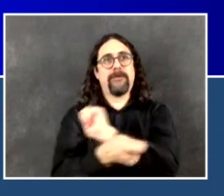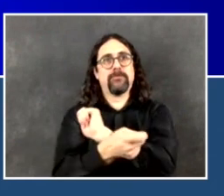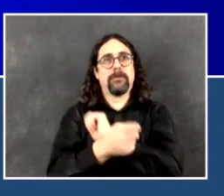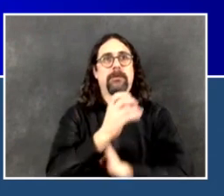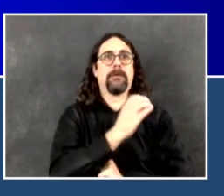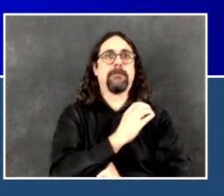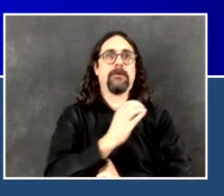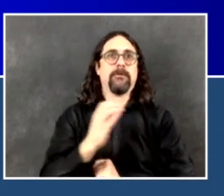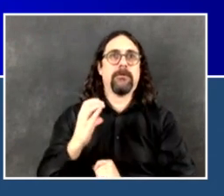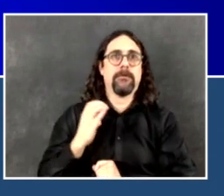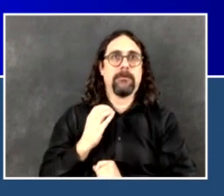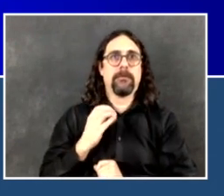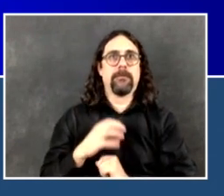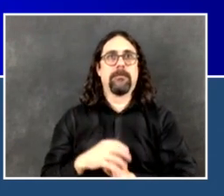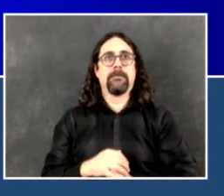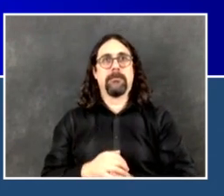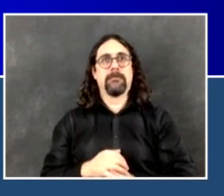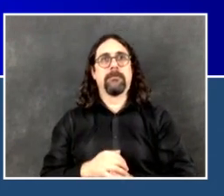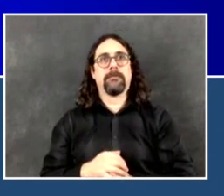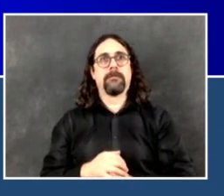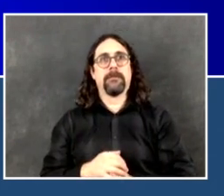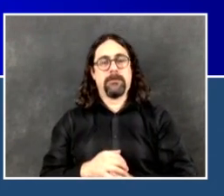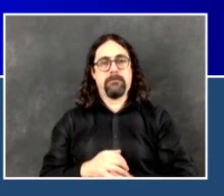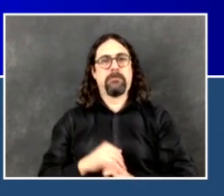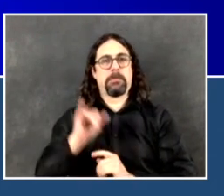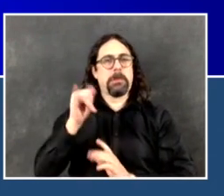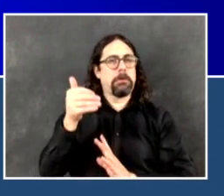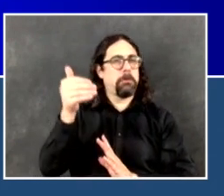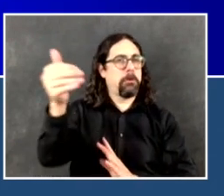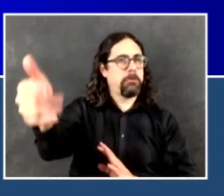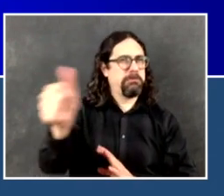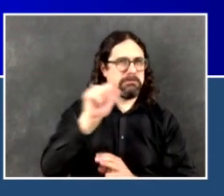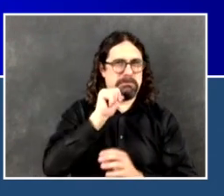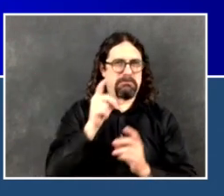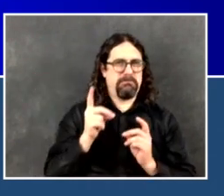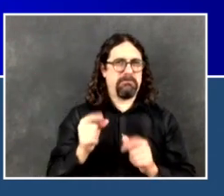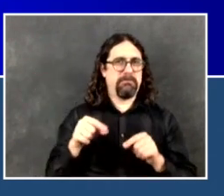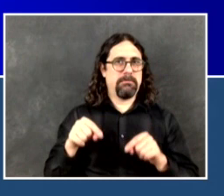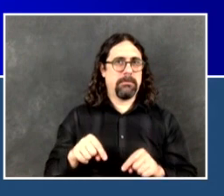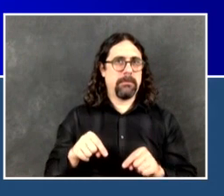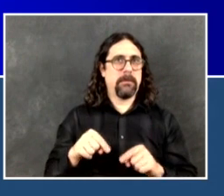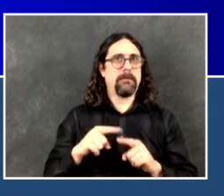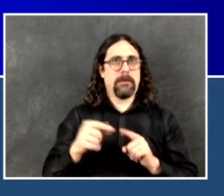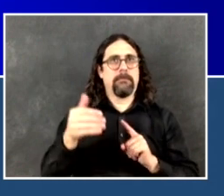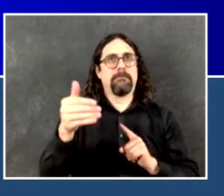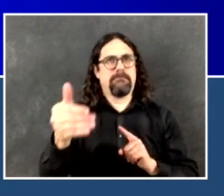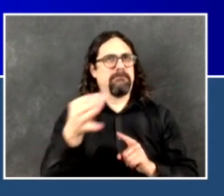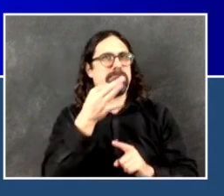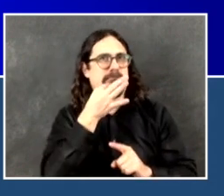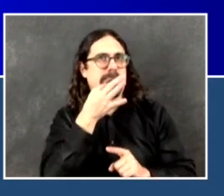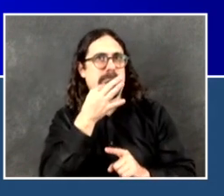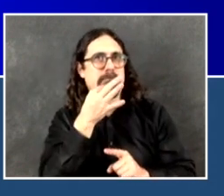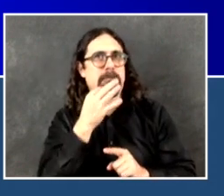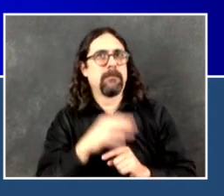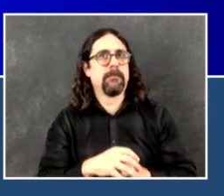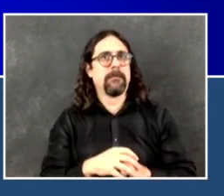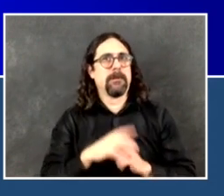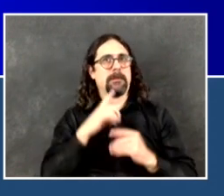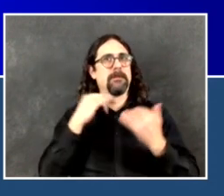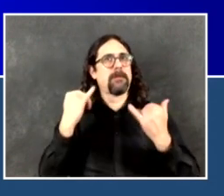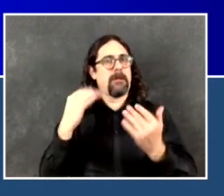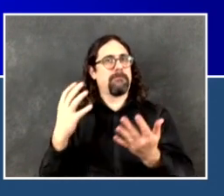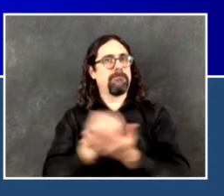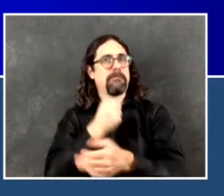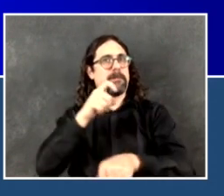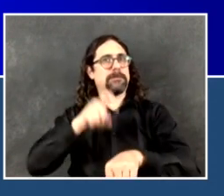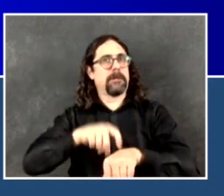with the more immediate matters. But I think it is the right time for a charter revision commission, because if ever there was a